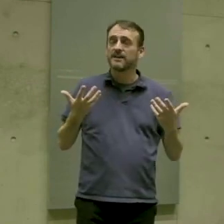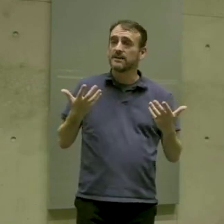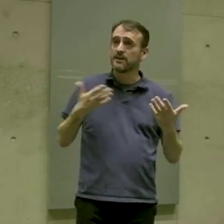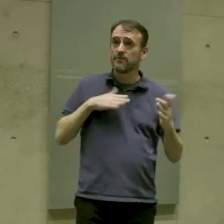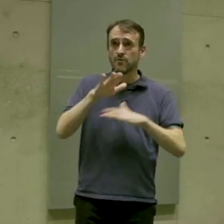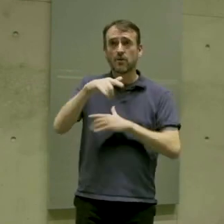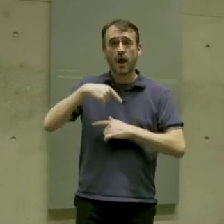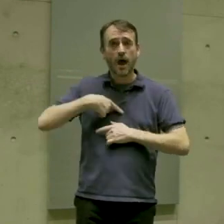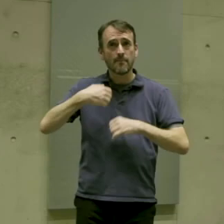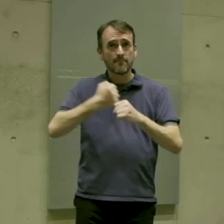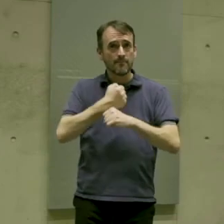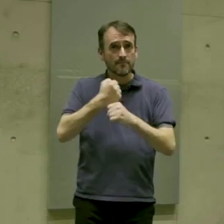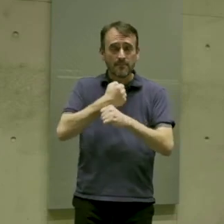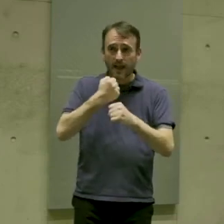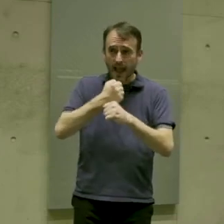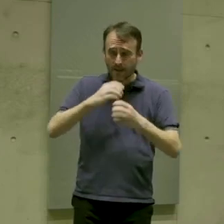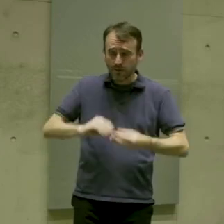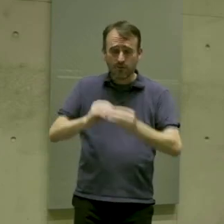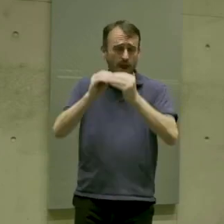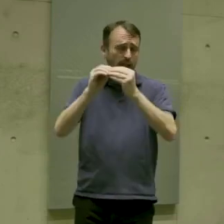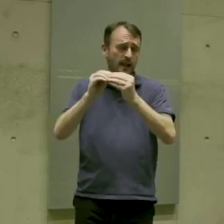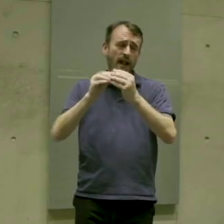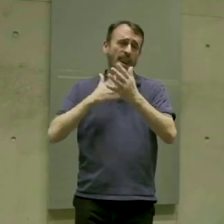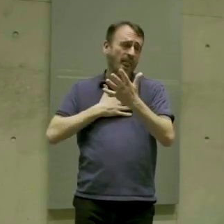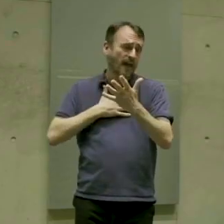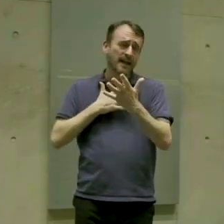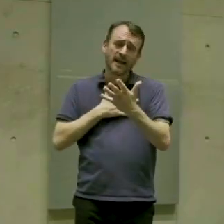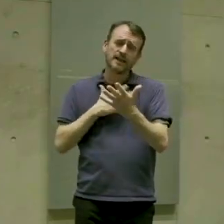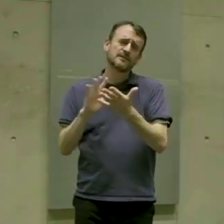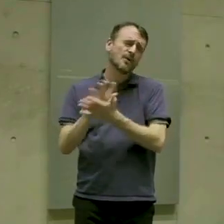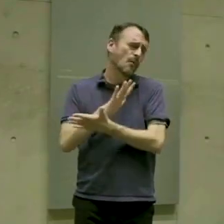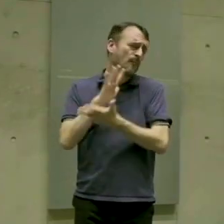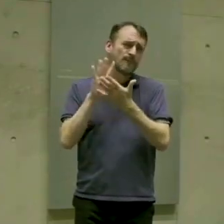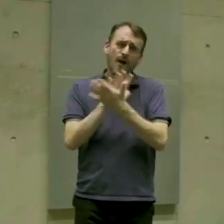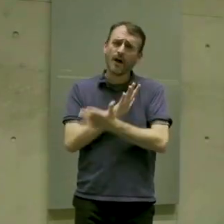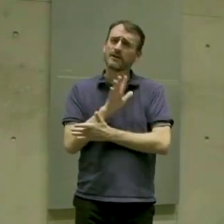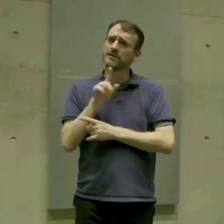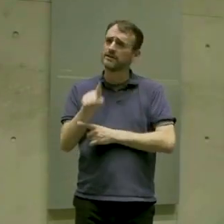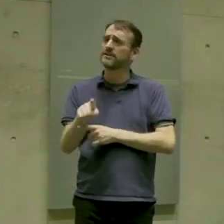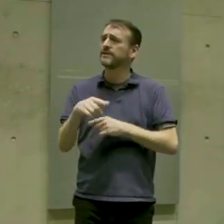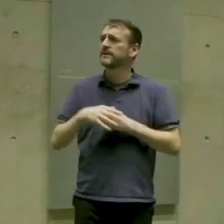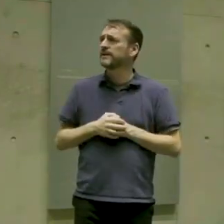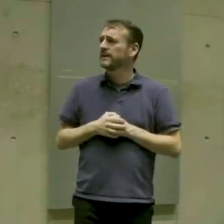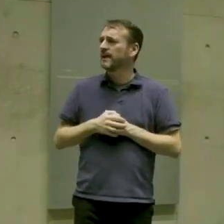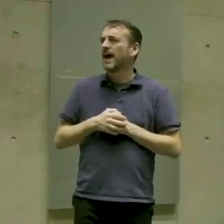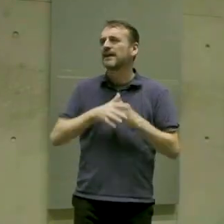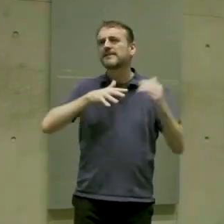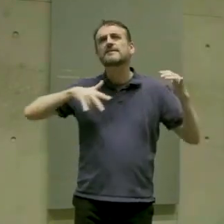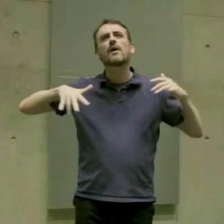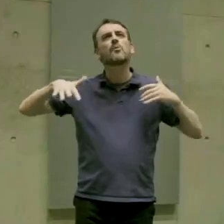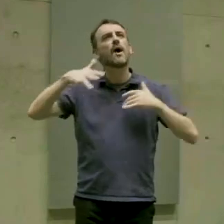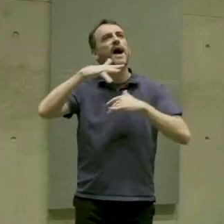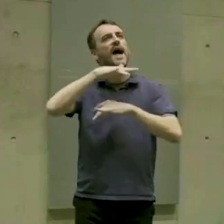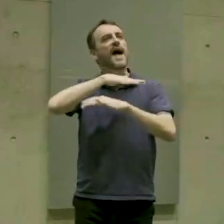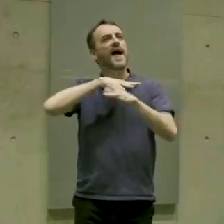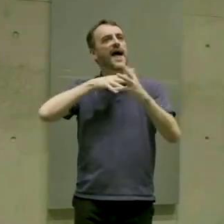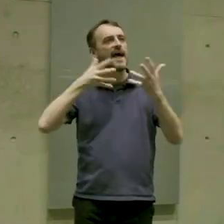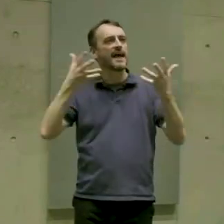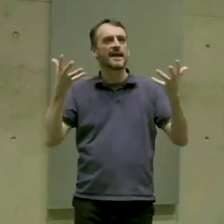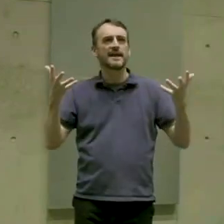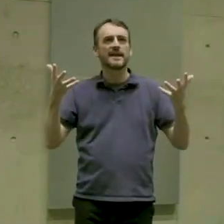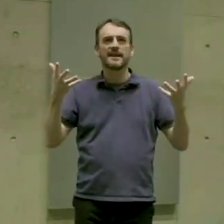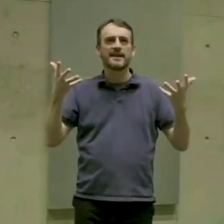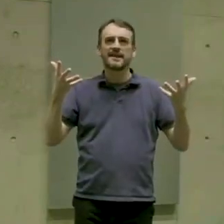absolutely loved and had so much fun making. And somewhere in the brilliant web